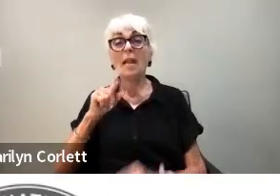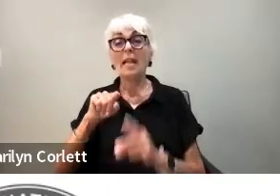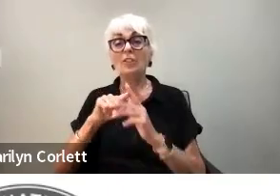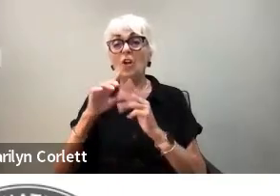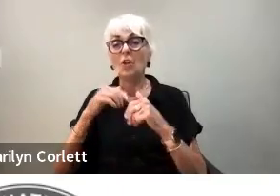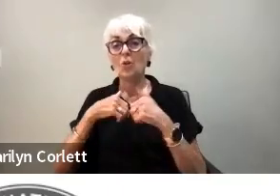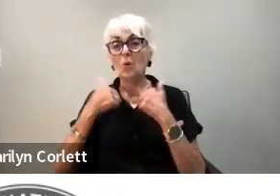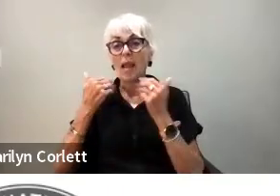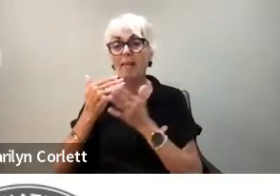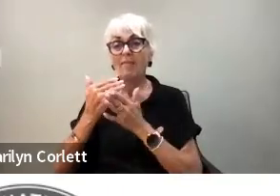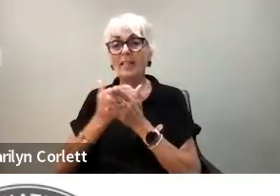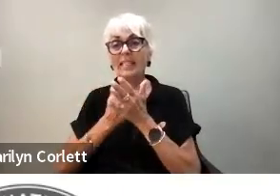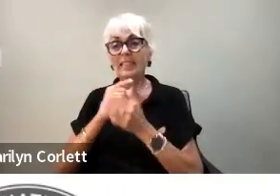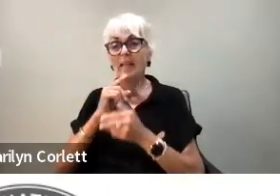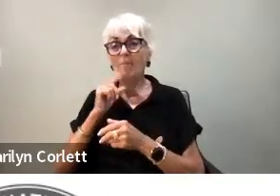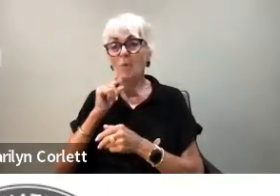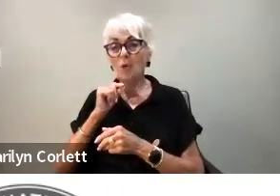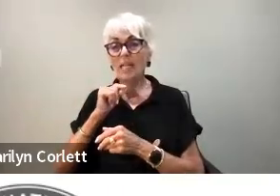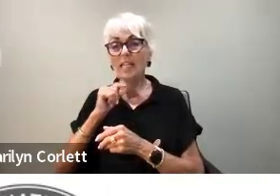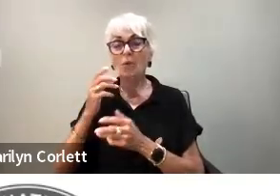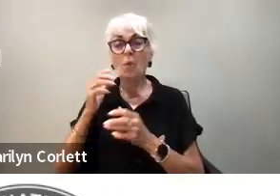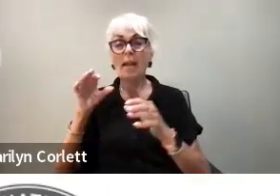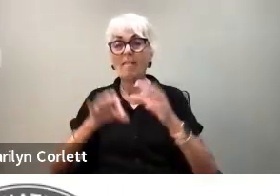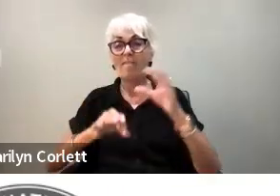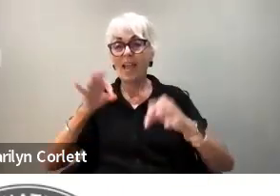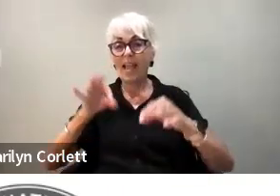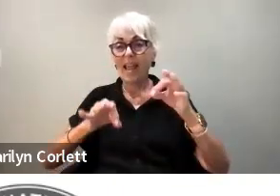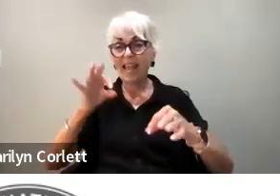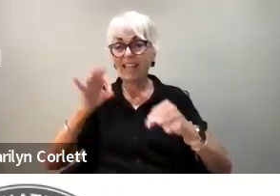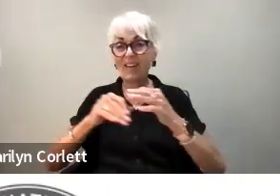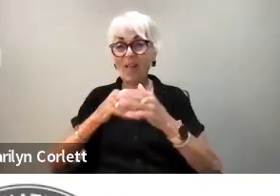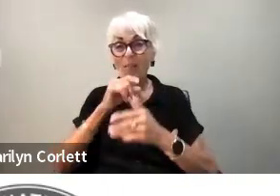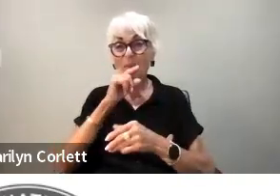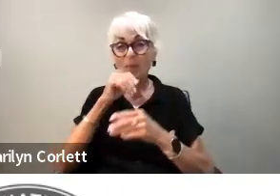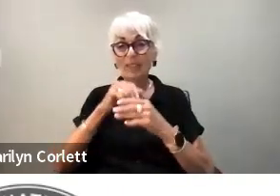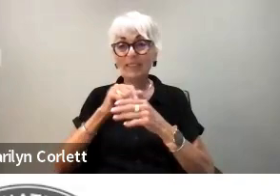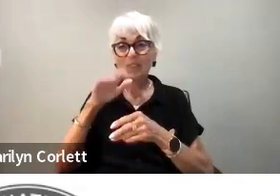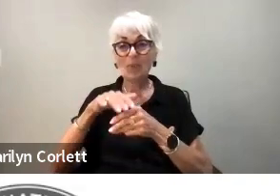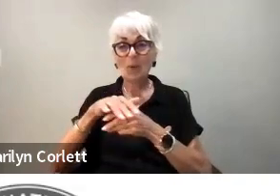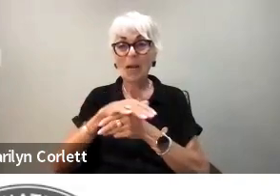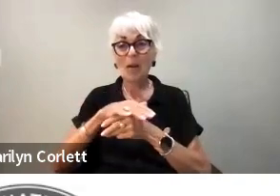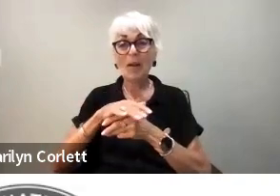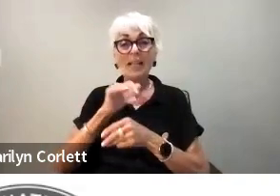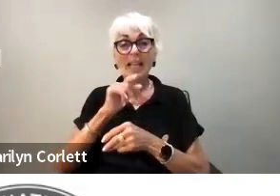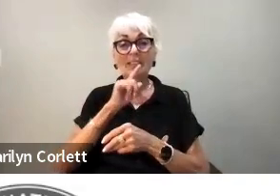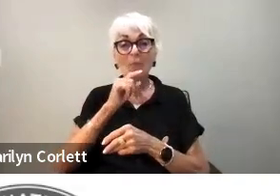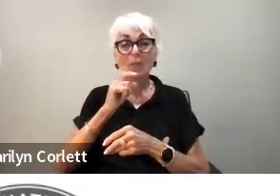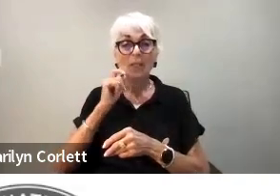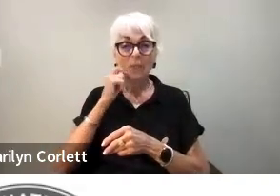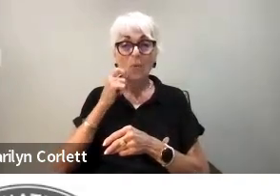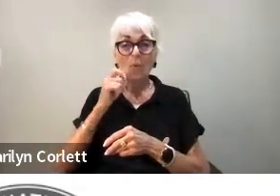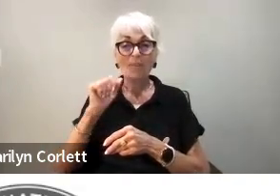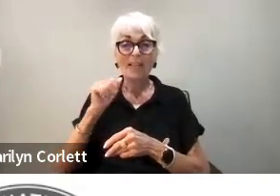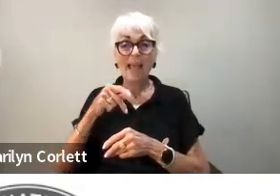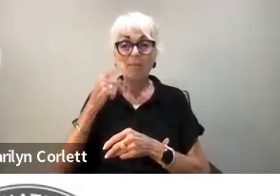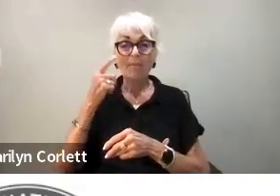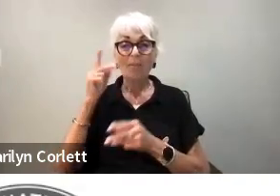of birding, and now you're going to want to find all the birds in your area. So that's a really cool app for